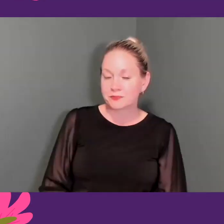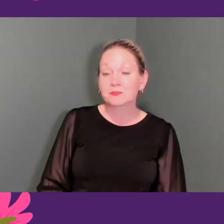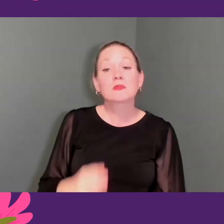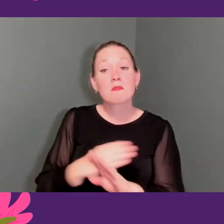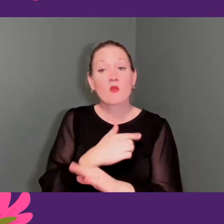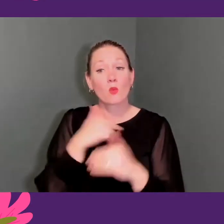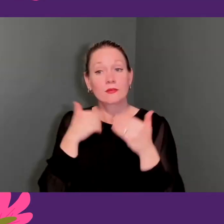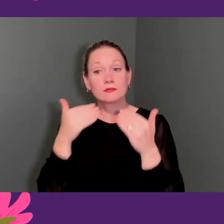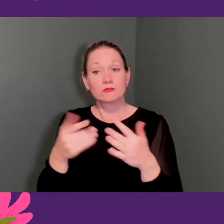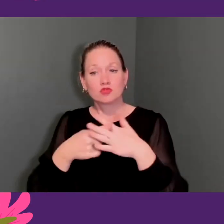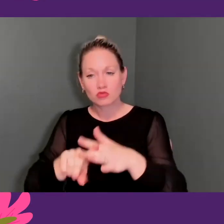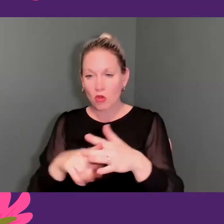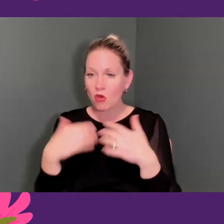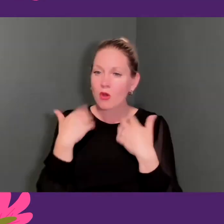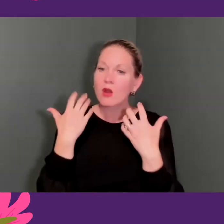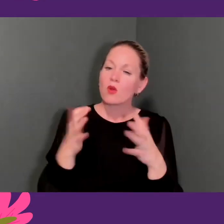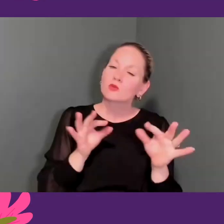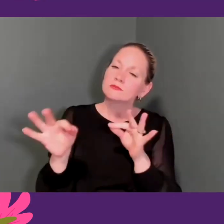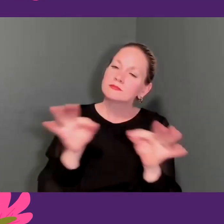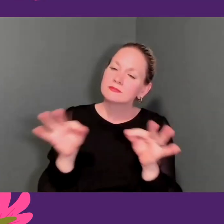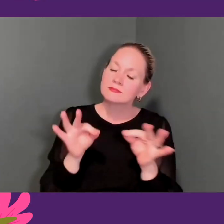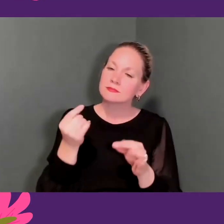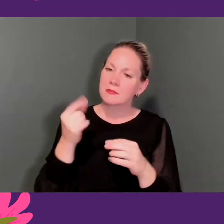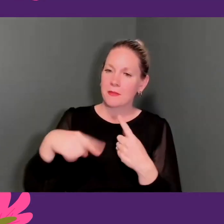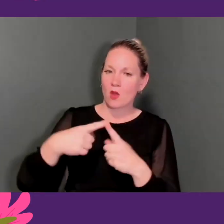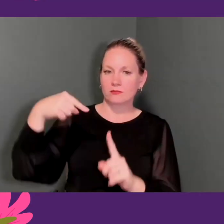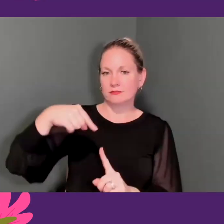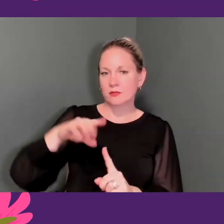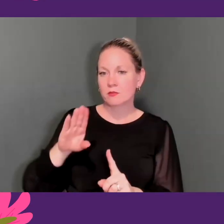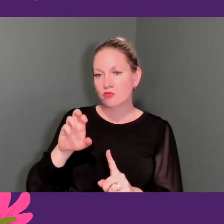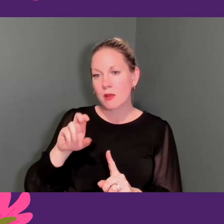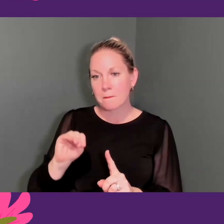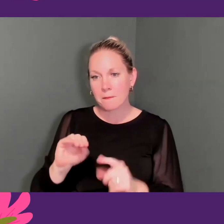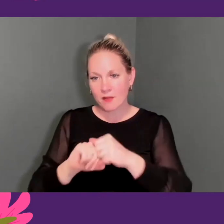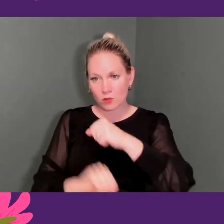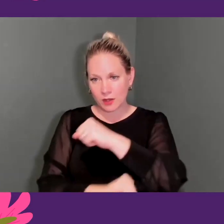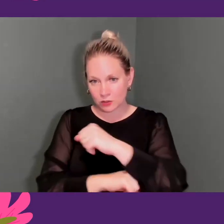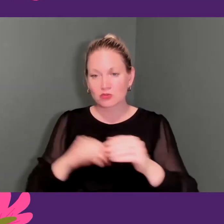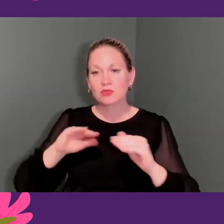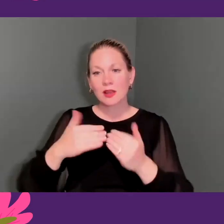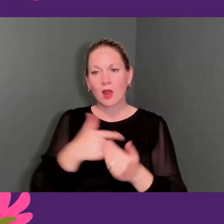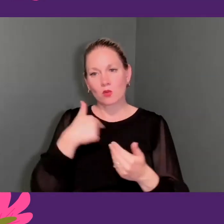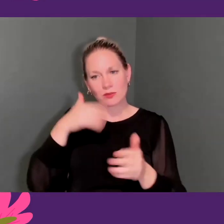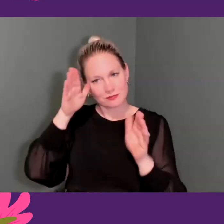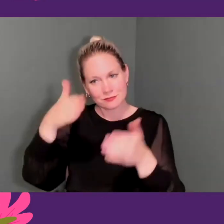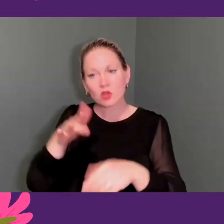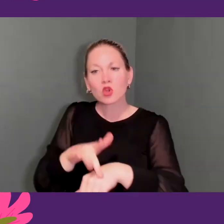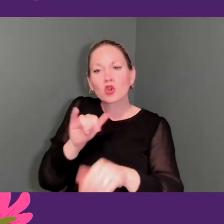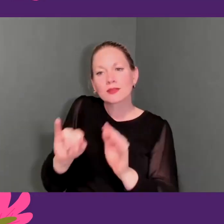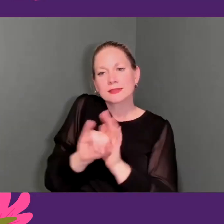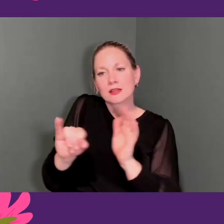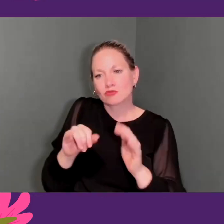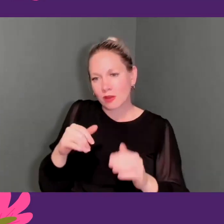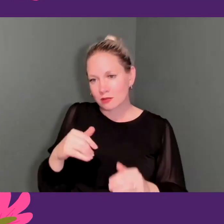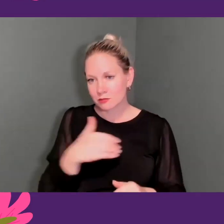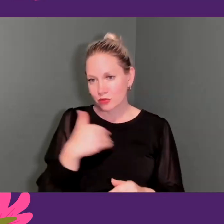to spend a little bit of time telling you a bit more about Brem Foundation and our focused approach to early detection of breast cancer. We